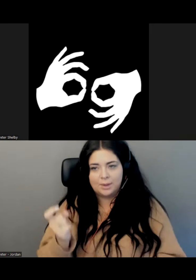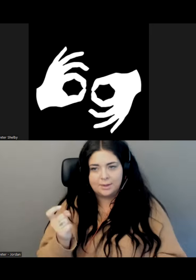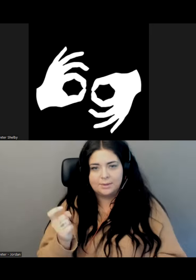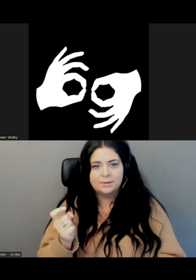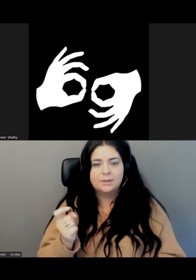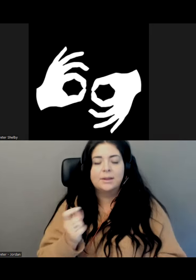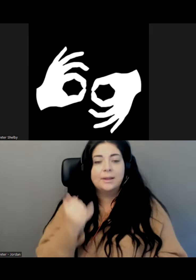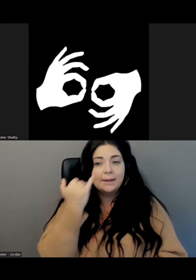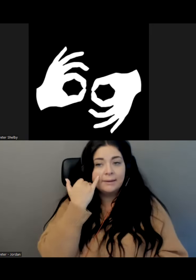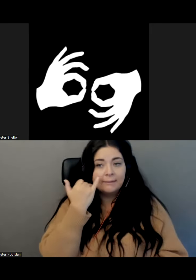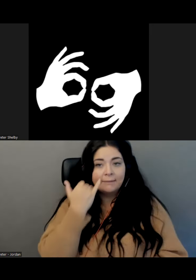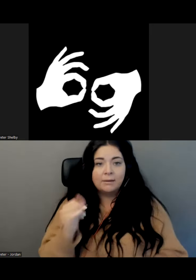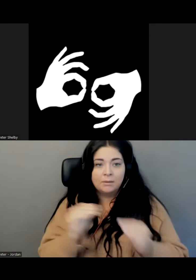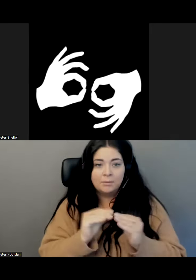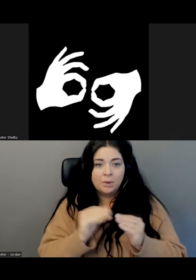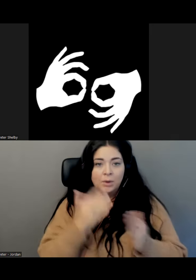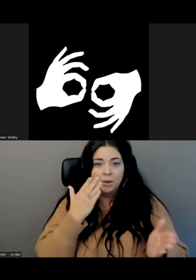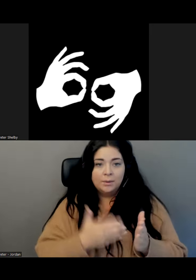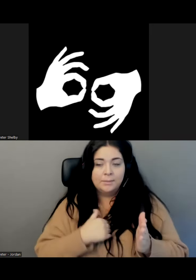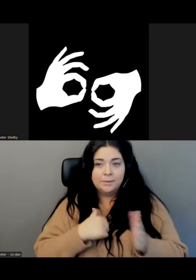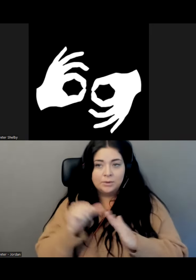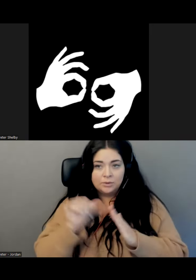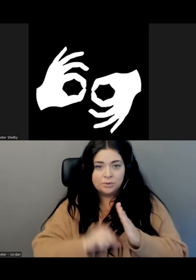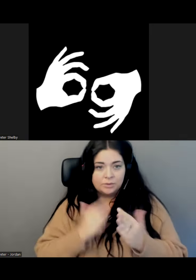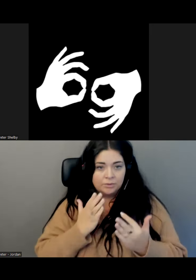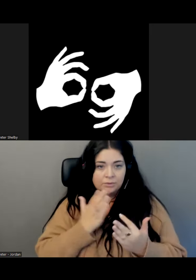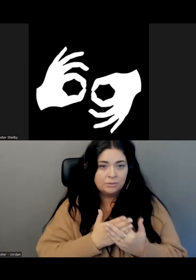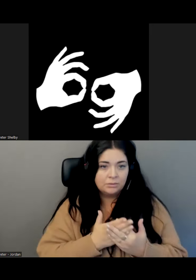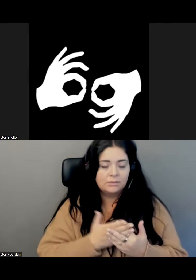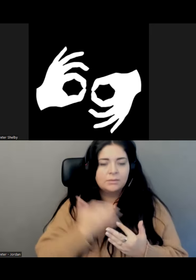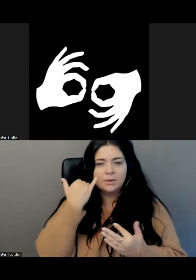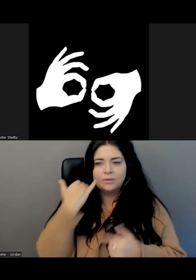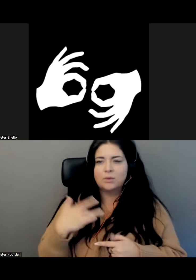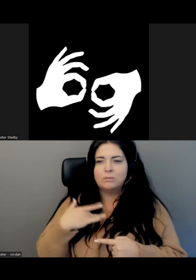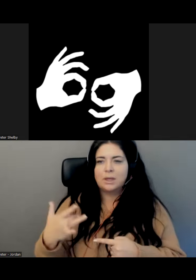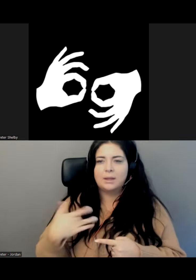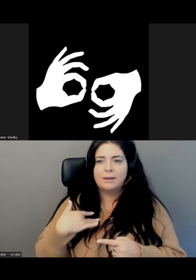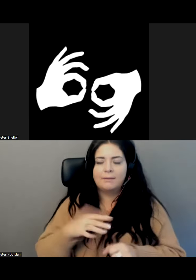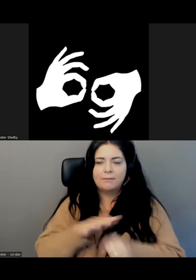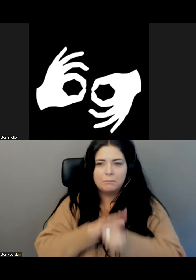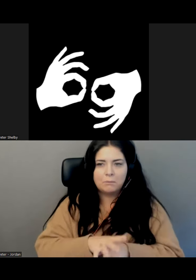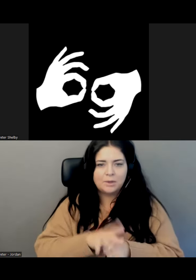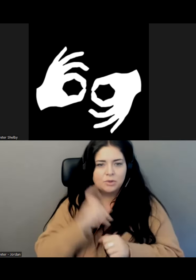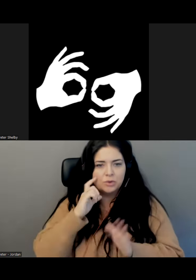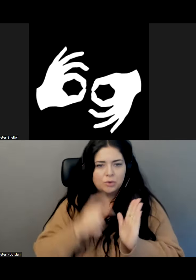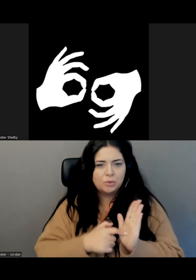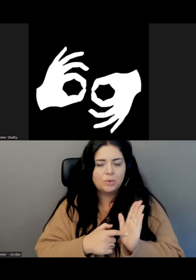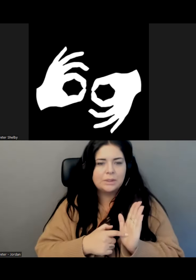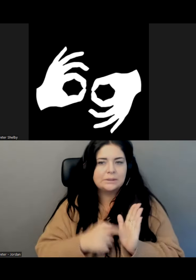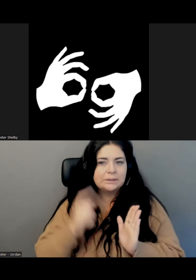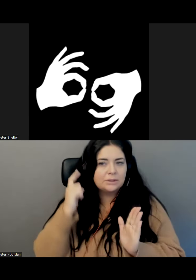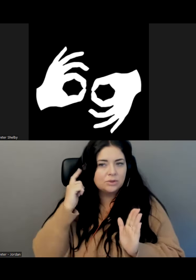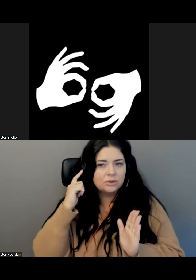you're somebody who is prone to pressure or fluid buildup in behind your